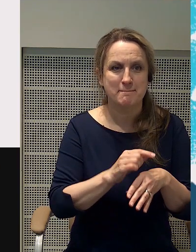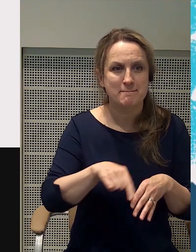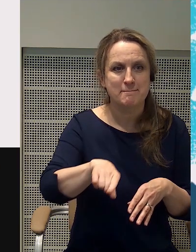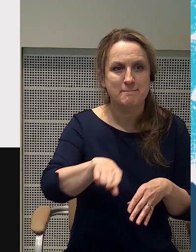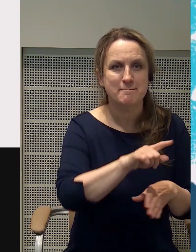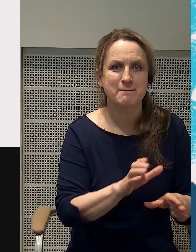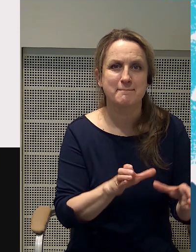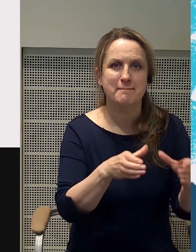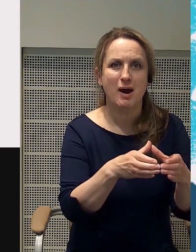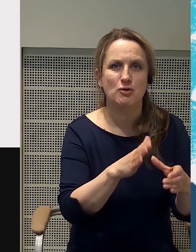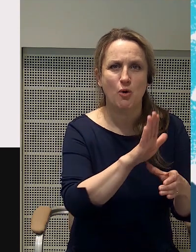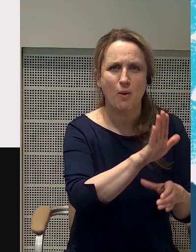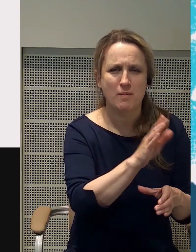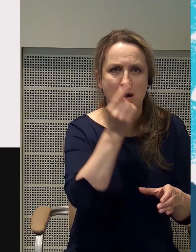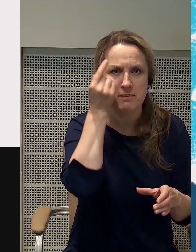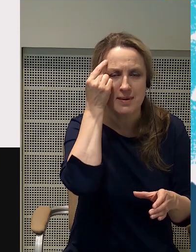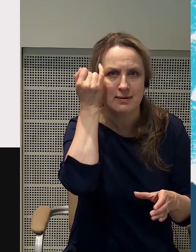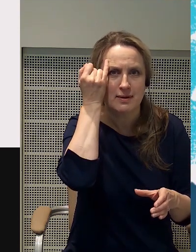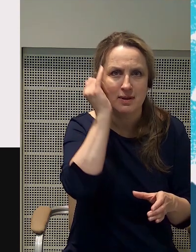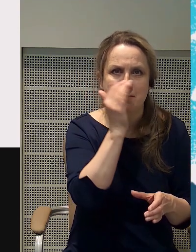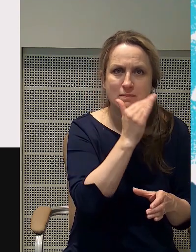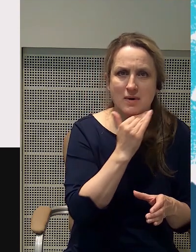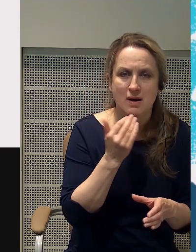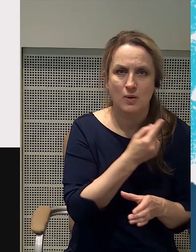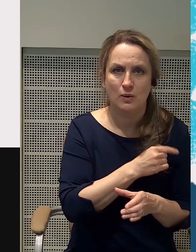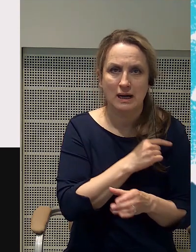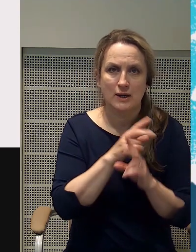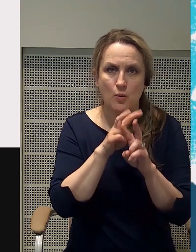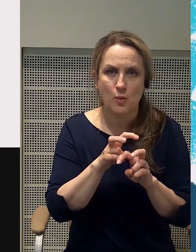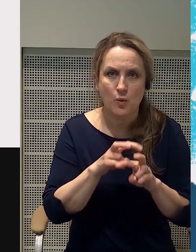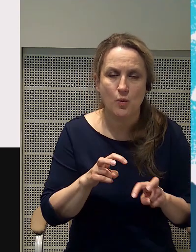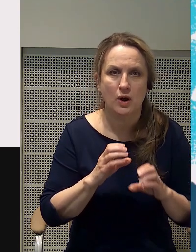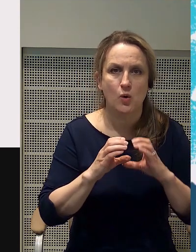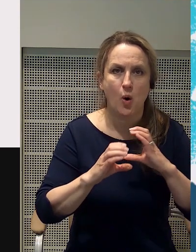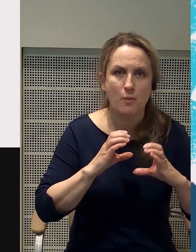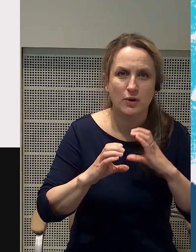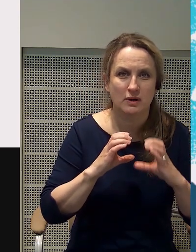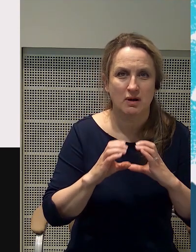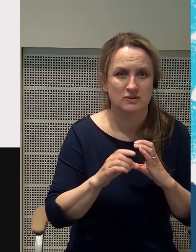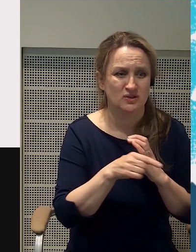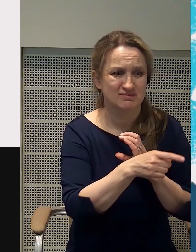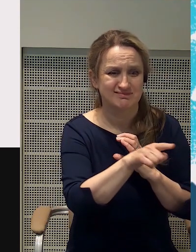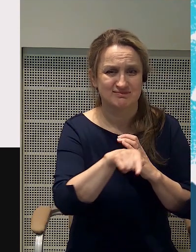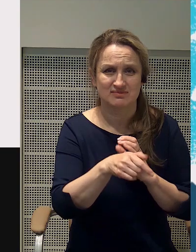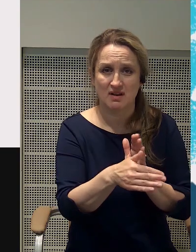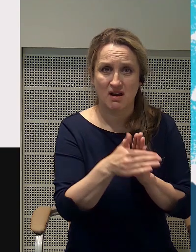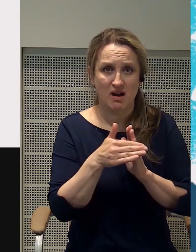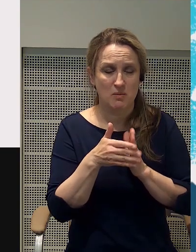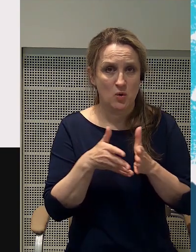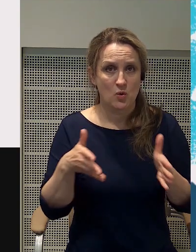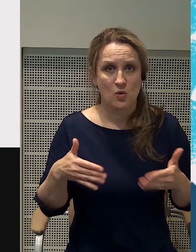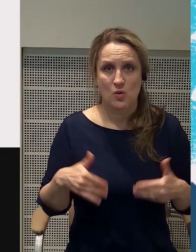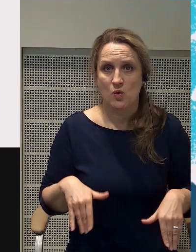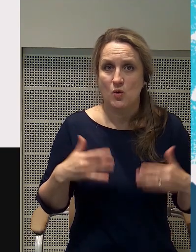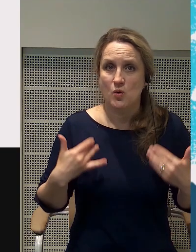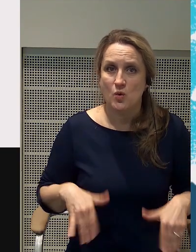around clinical trials. And this is very beneficial because it helps a lot to improve and accelerate recruitment in